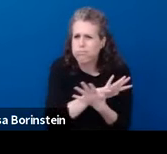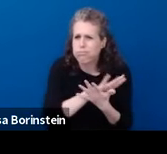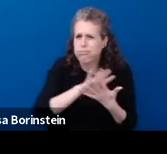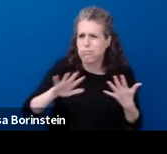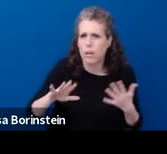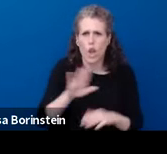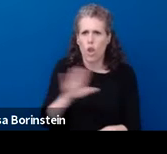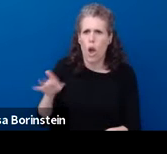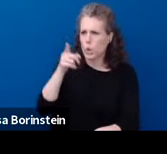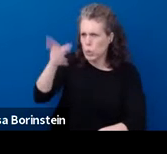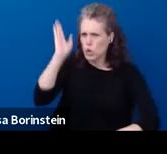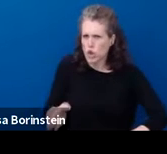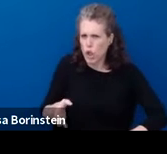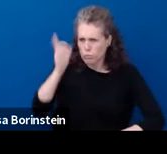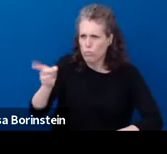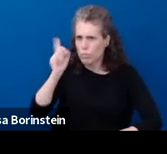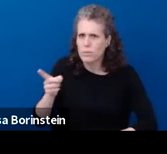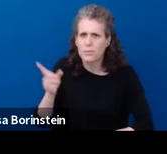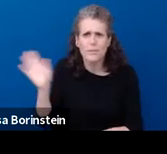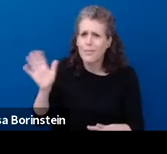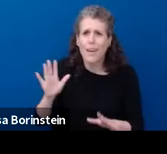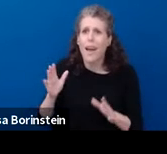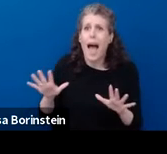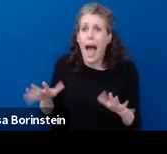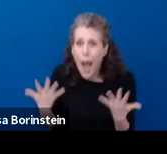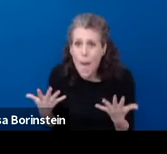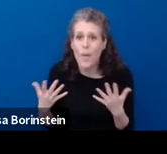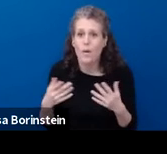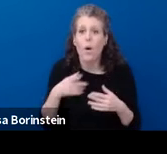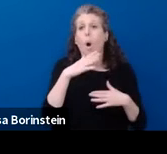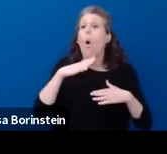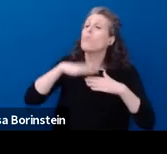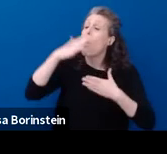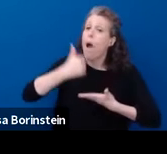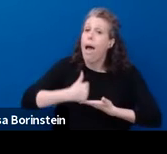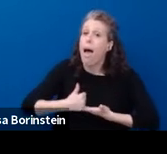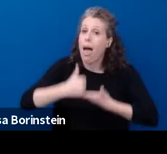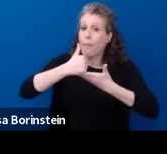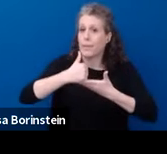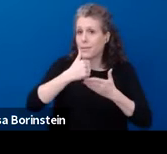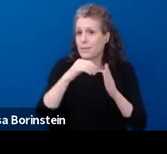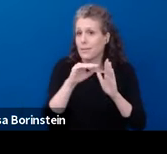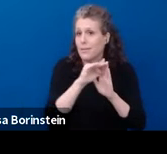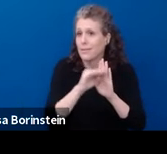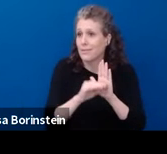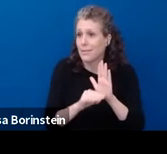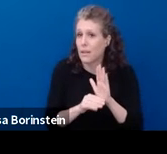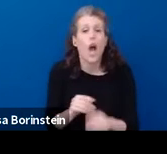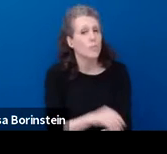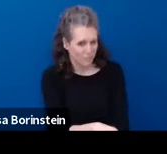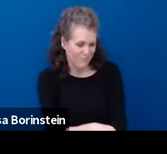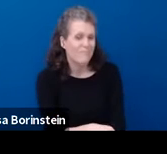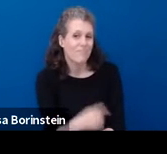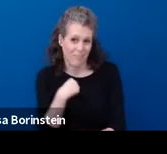you should do it. So like a help guide of some sorts. Yes, I think that would be